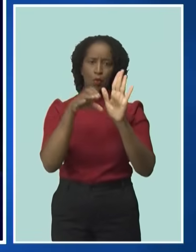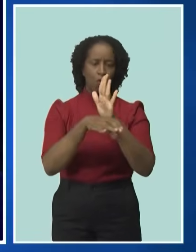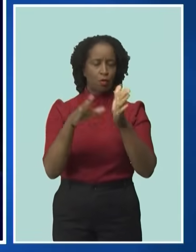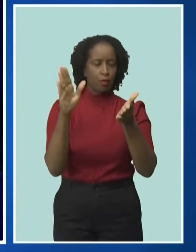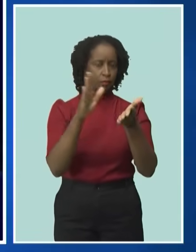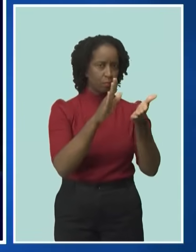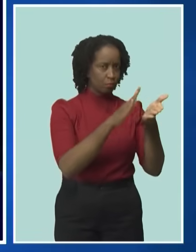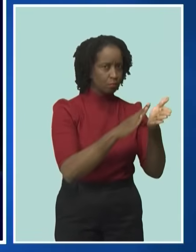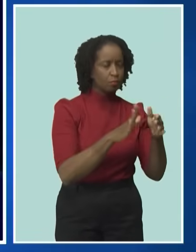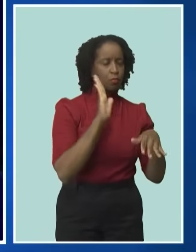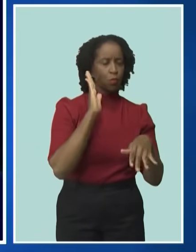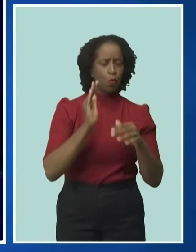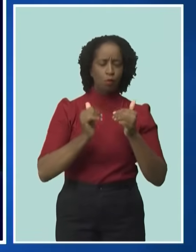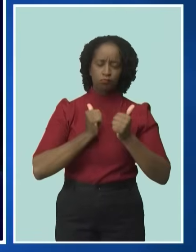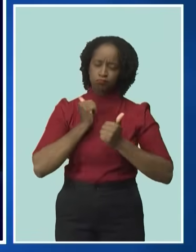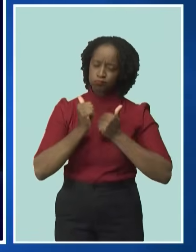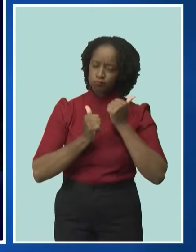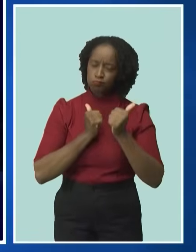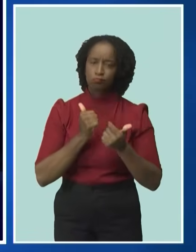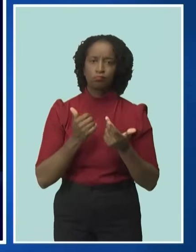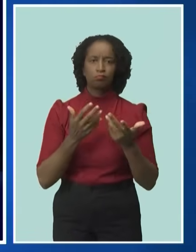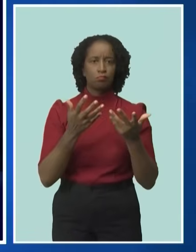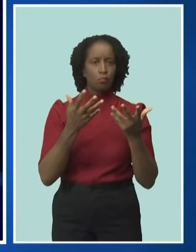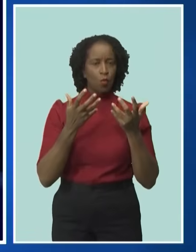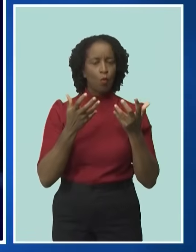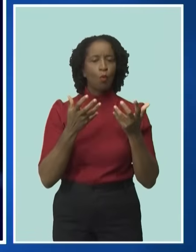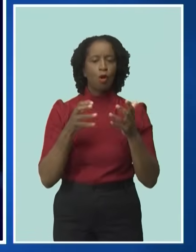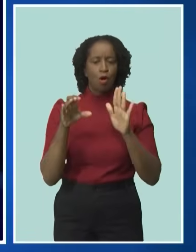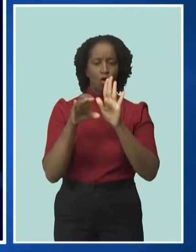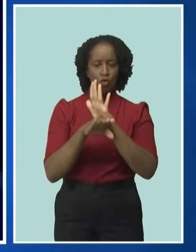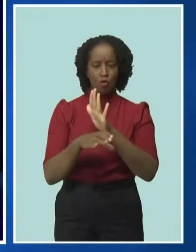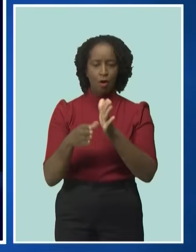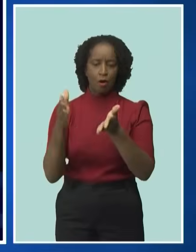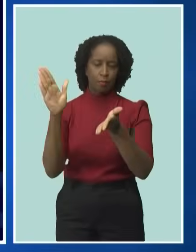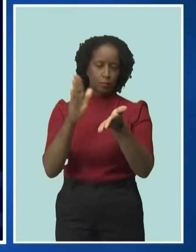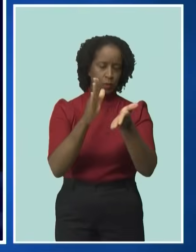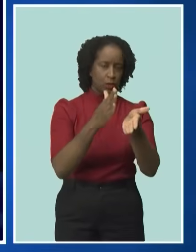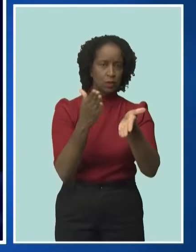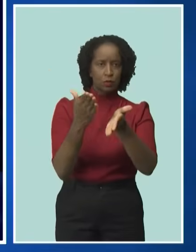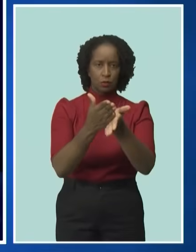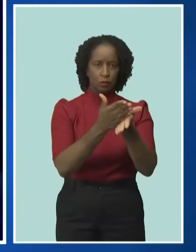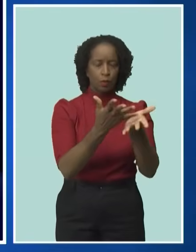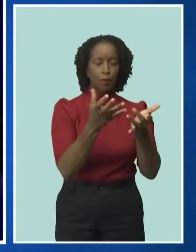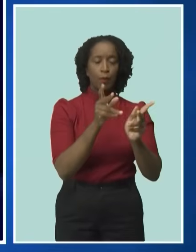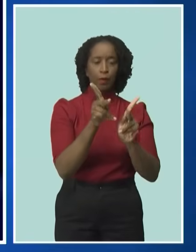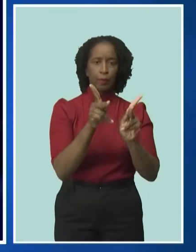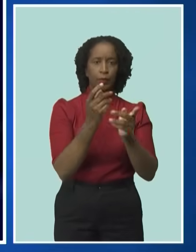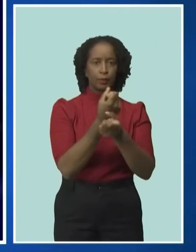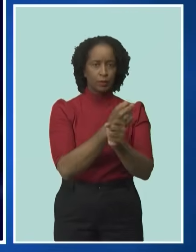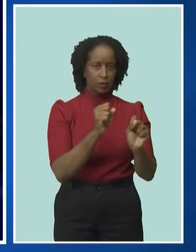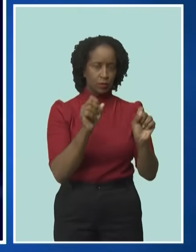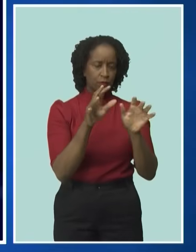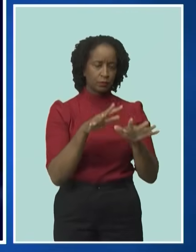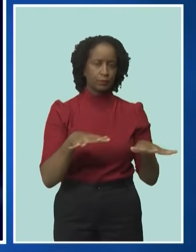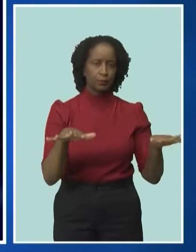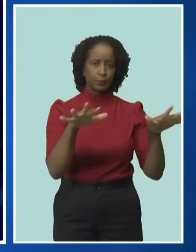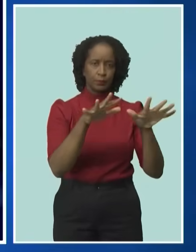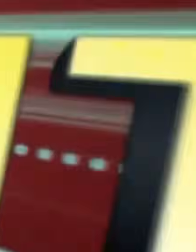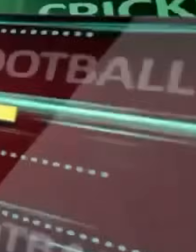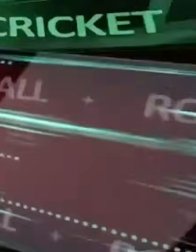working tirelessly to bring this unattainable situation to an end and to ensure the safety and security of all